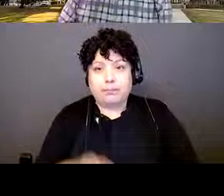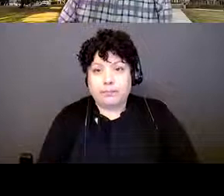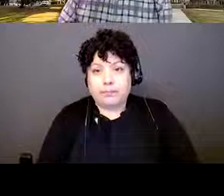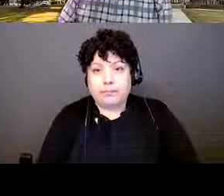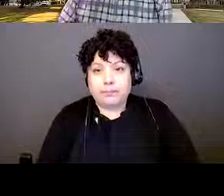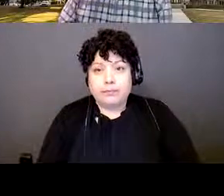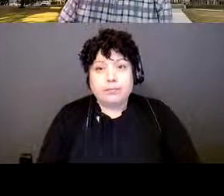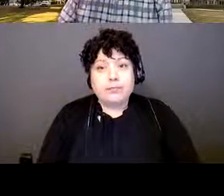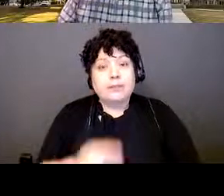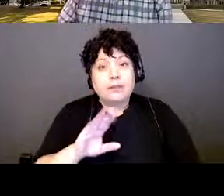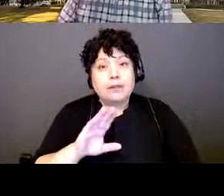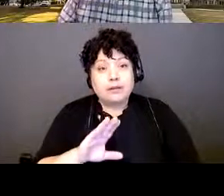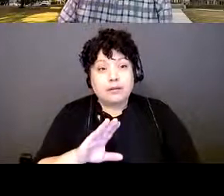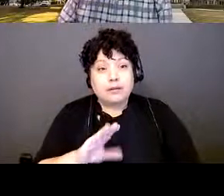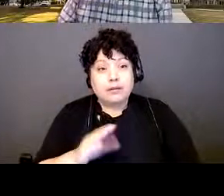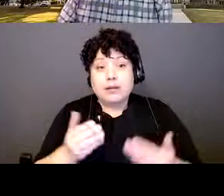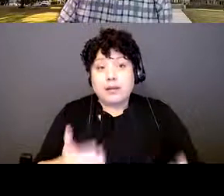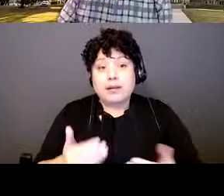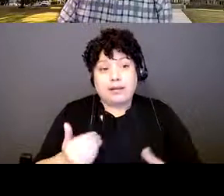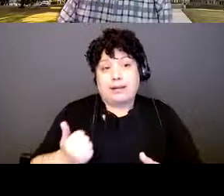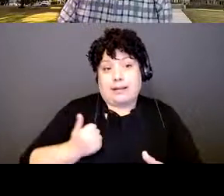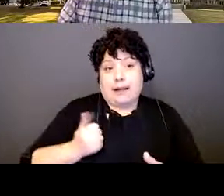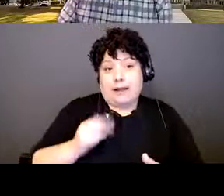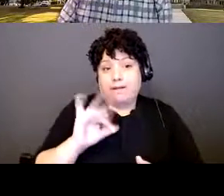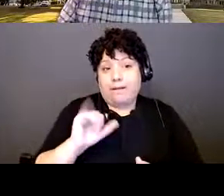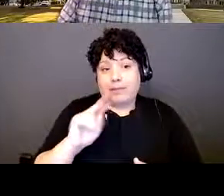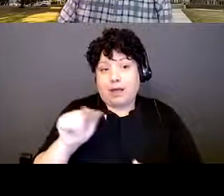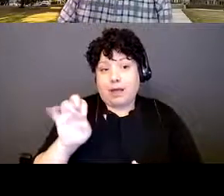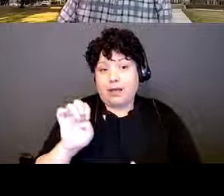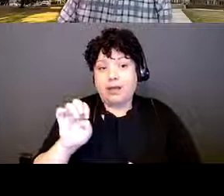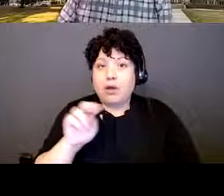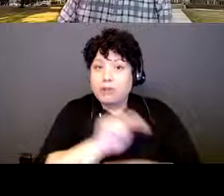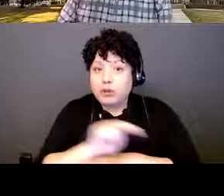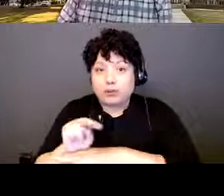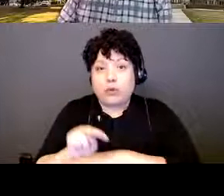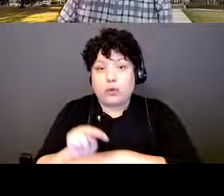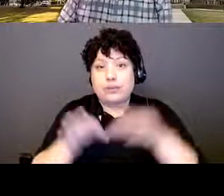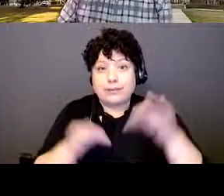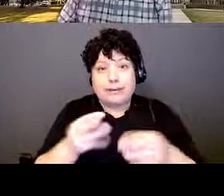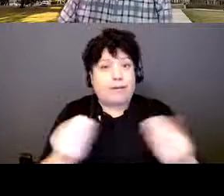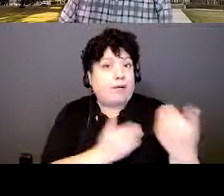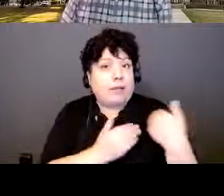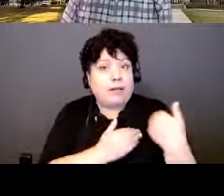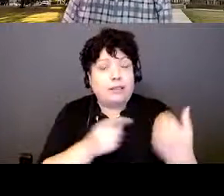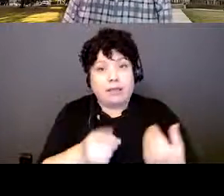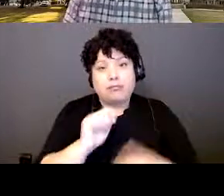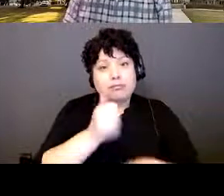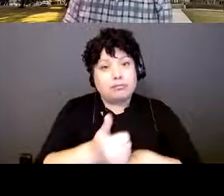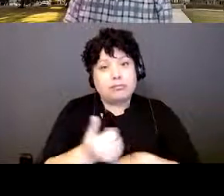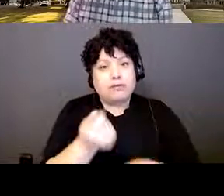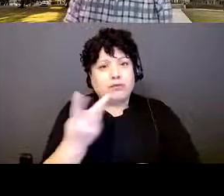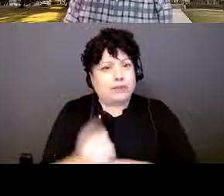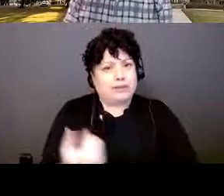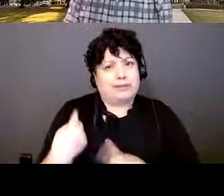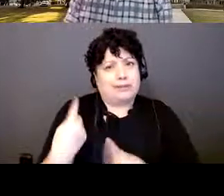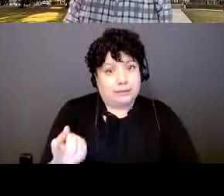In recent years, so this is the Canadian Femicide Observatory for Justice and Accountability, was launched a few years ago now,